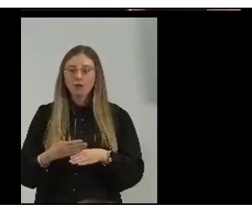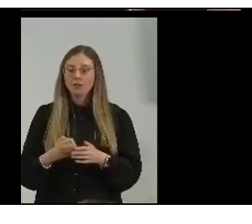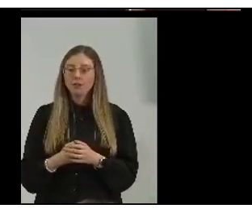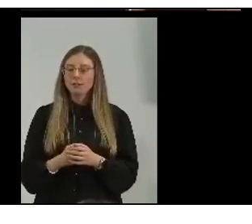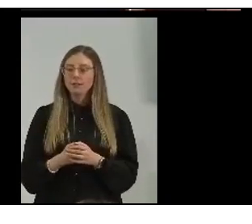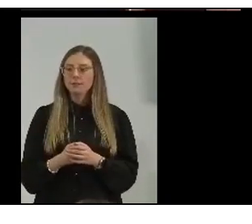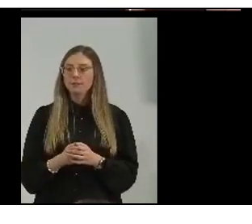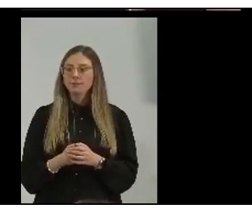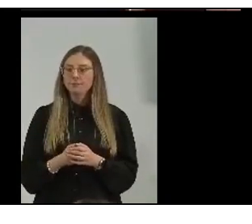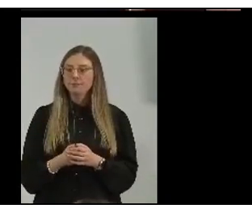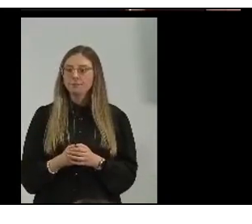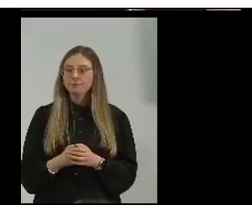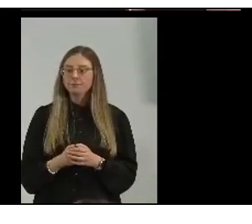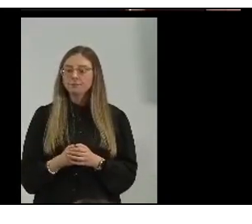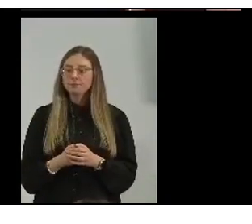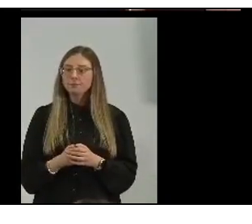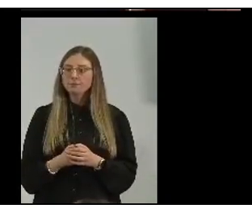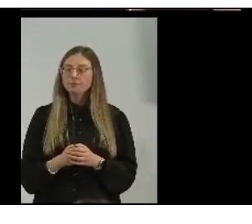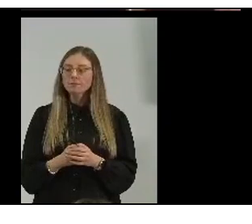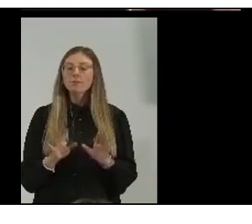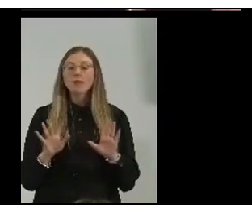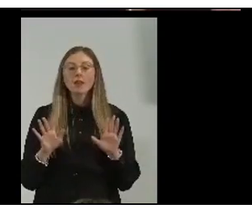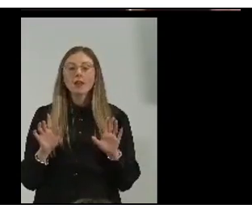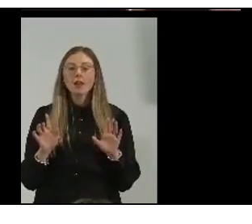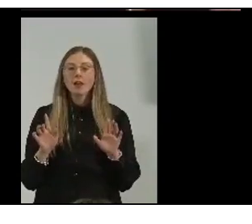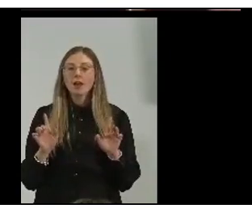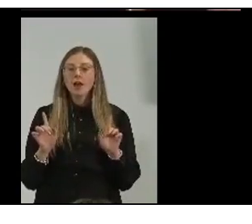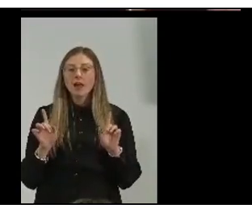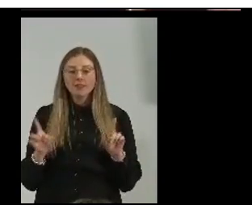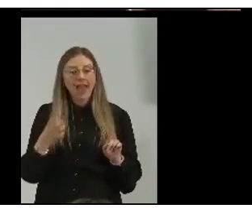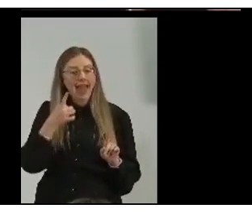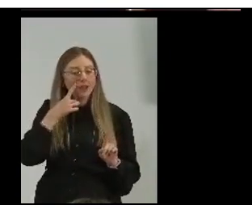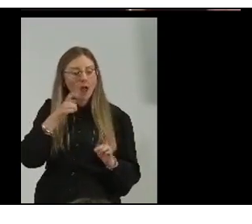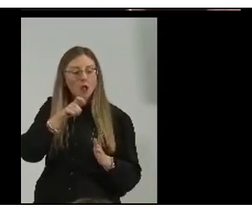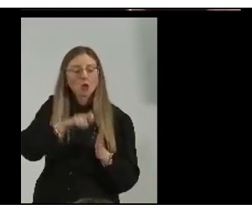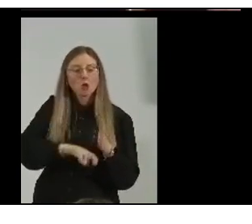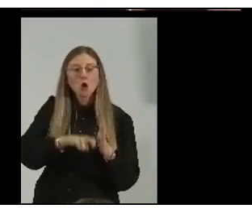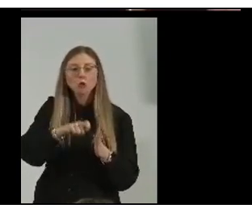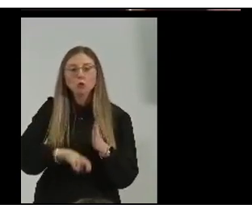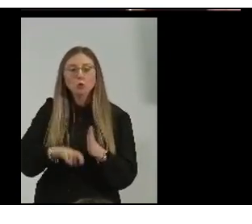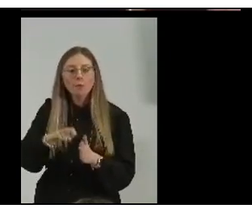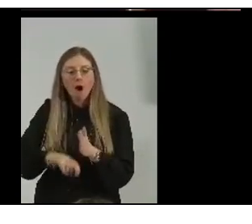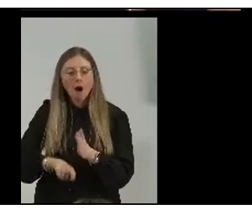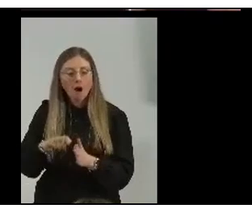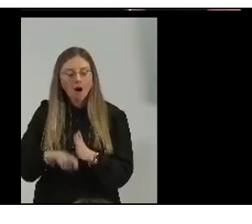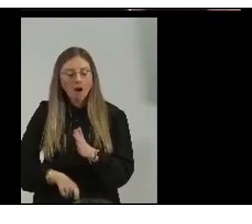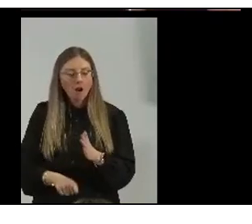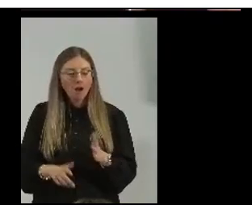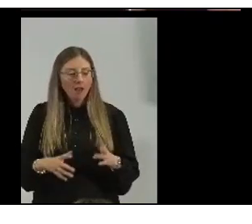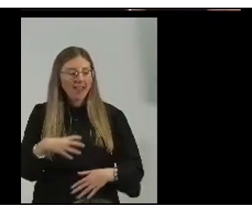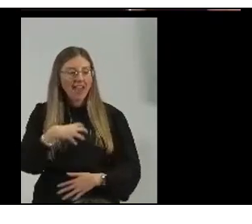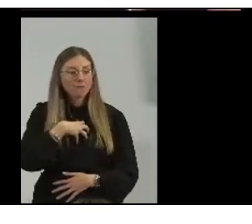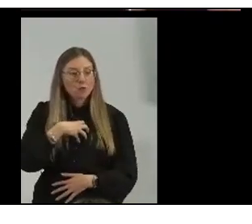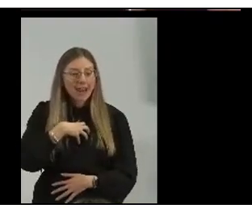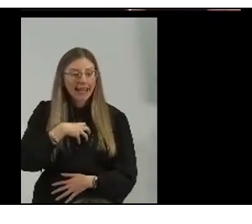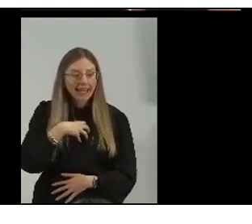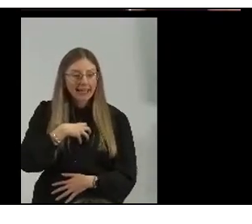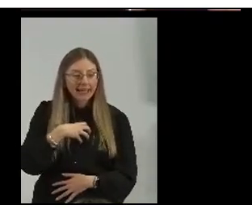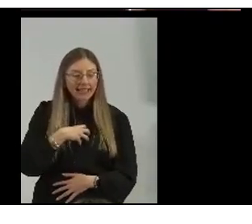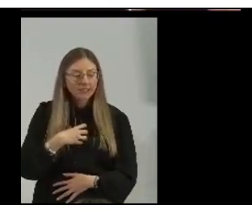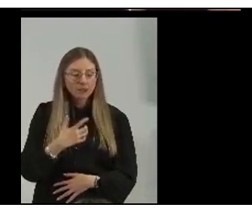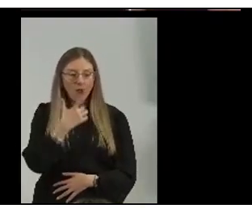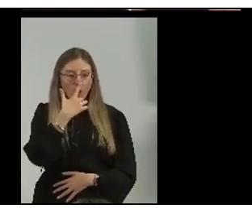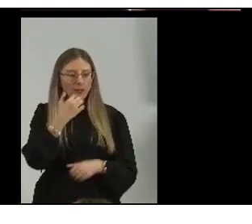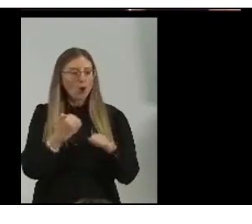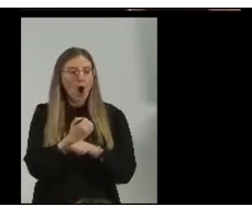corporate. And then when it comes to really thinking about of them as consumers, that's completely something they're super afraid. That's like, oh my God, we cannot